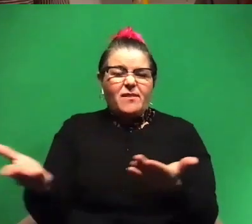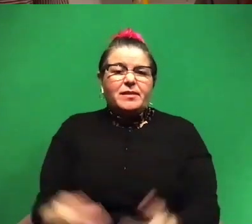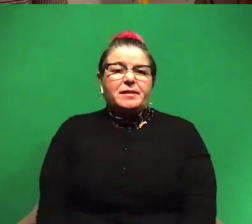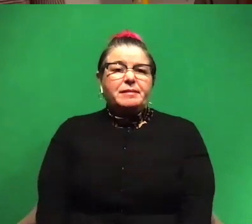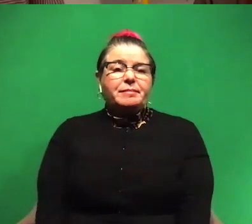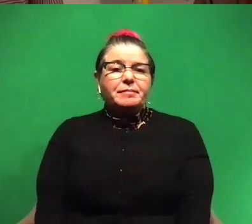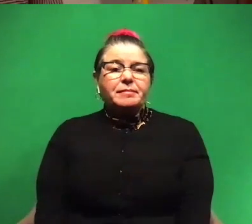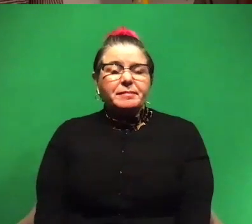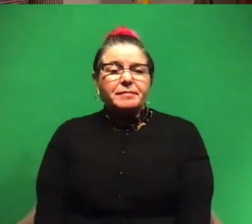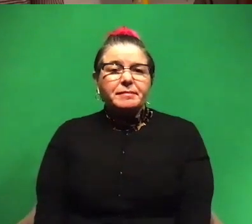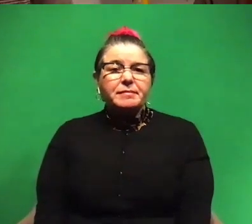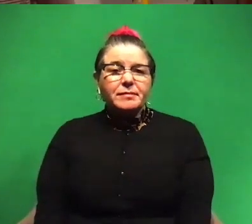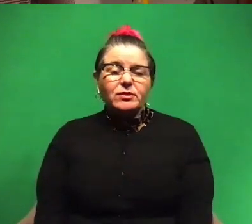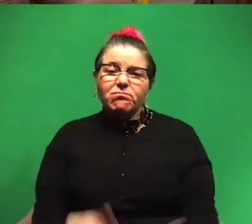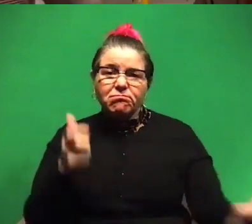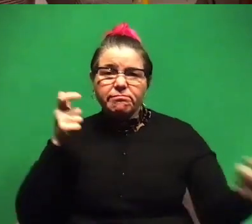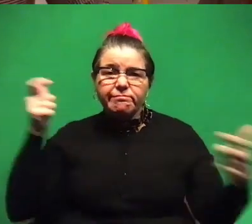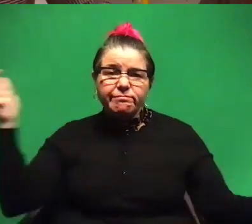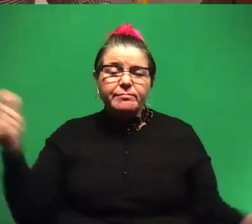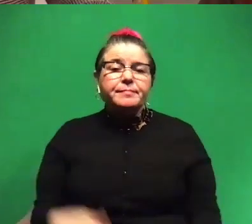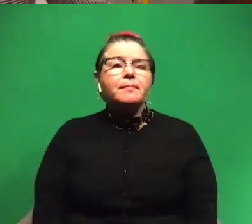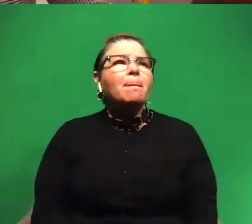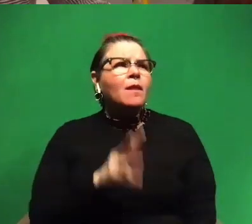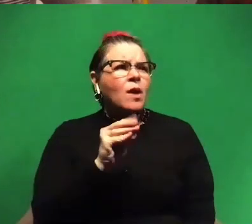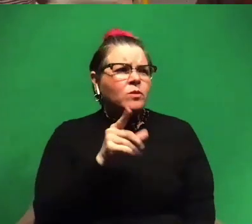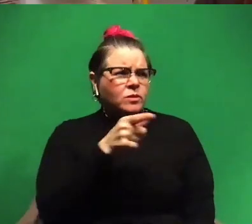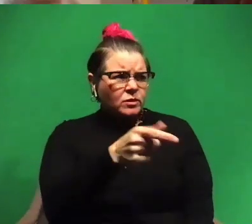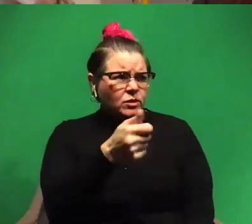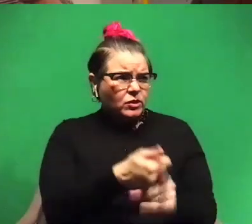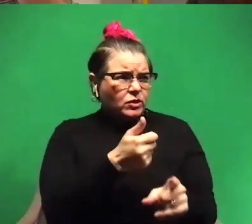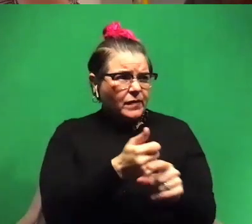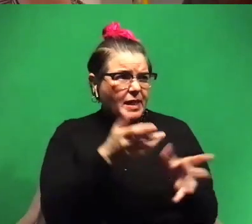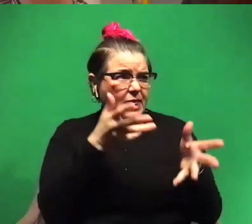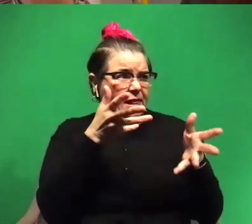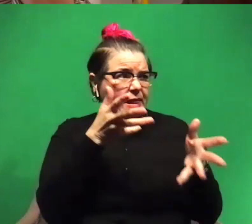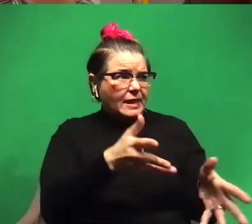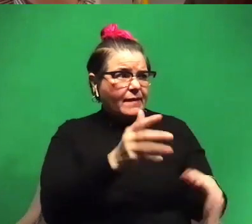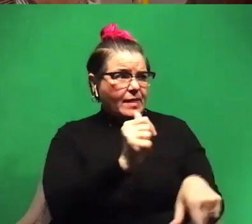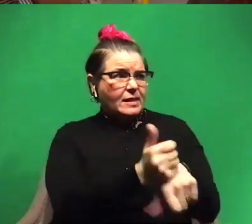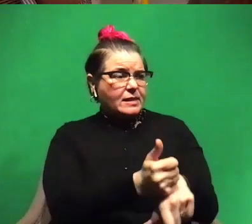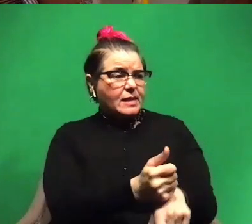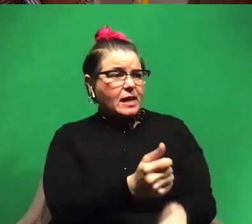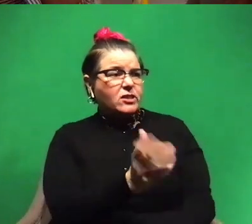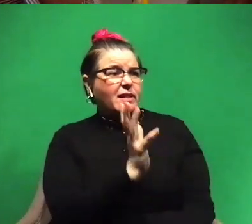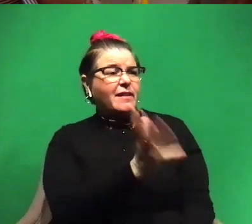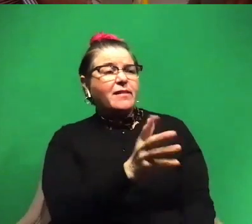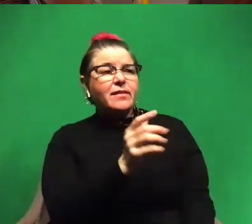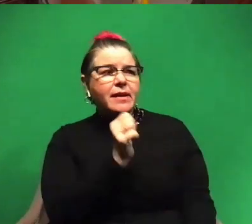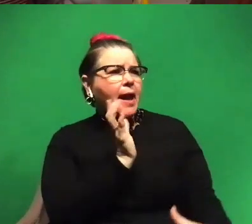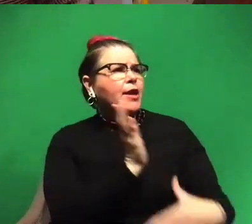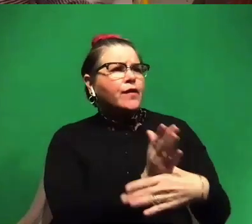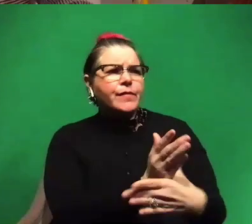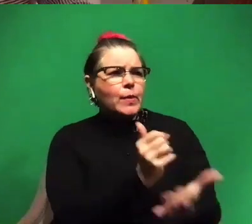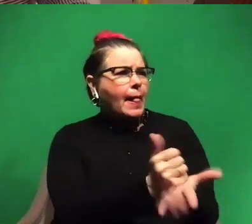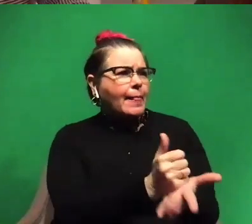So they're pretty expansive. Wow. And so if you were to leave one of these sites alone and not intervene at all,